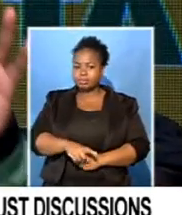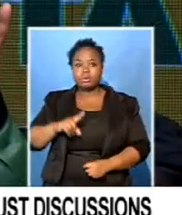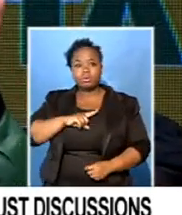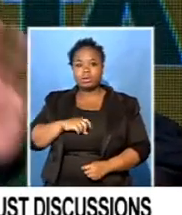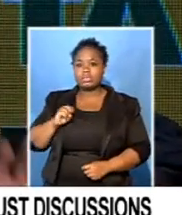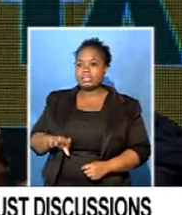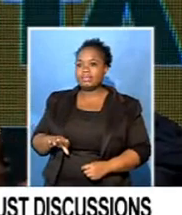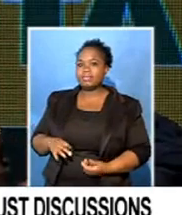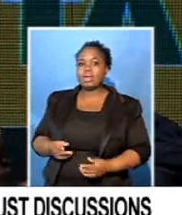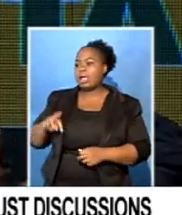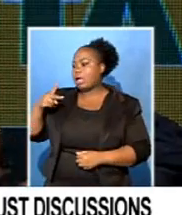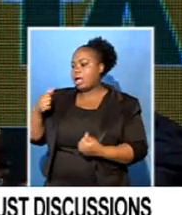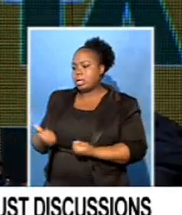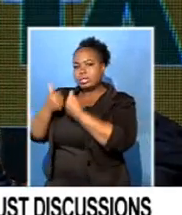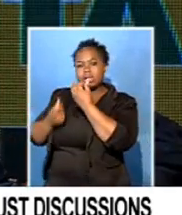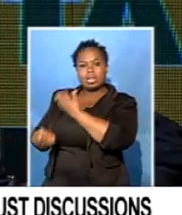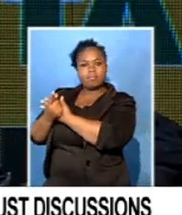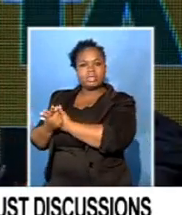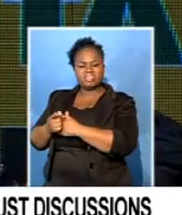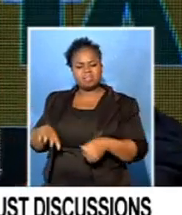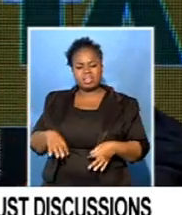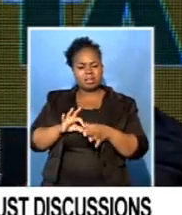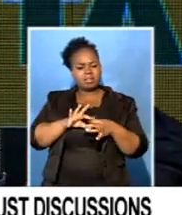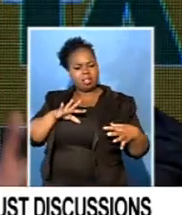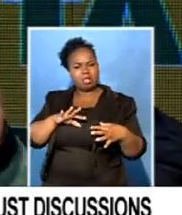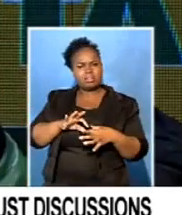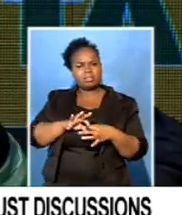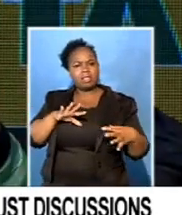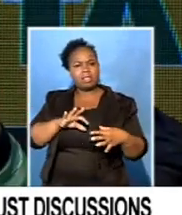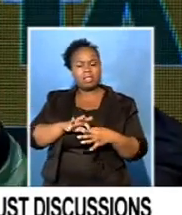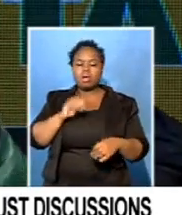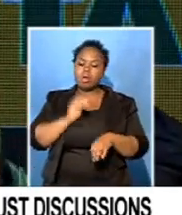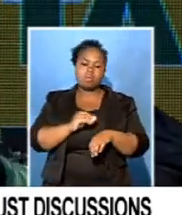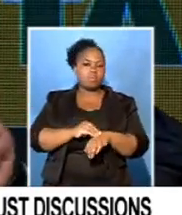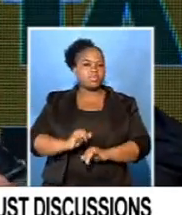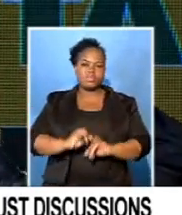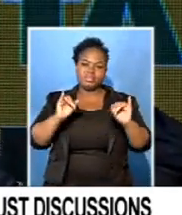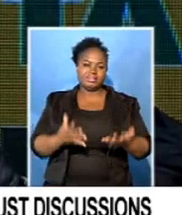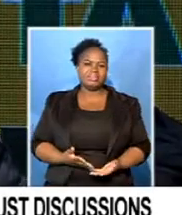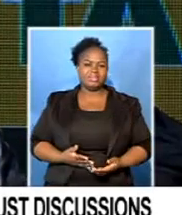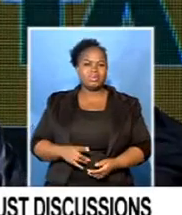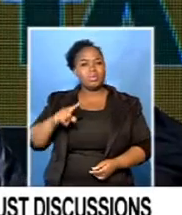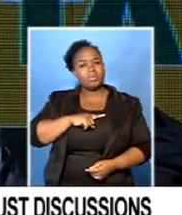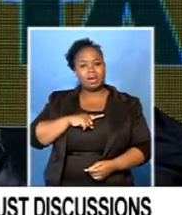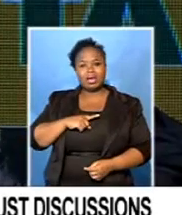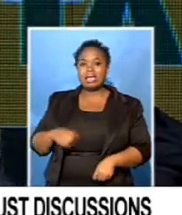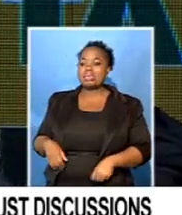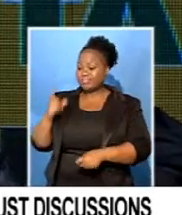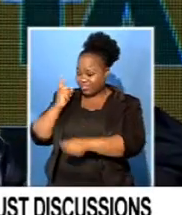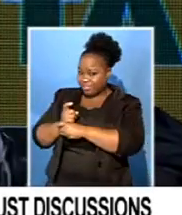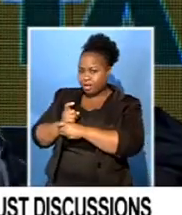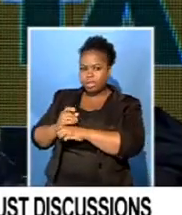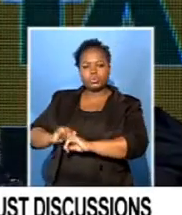new difficulties, then we are in problem. Because the difficulty to be more difficult to